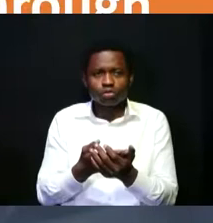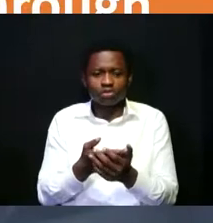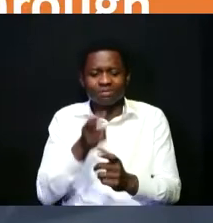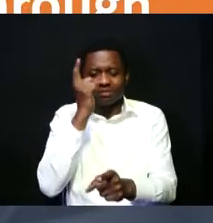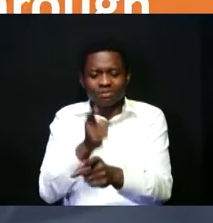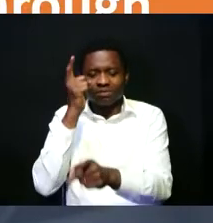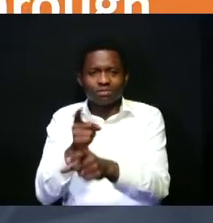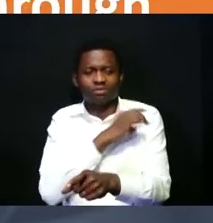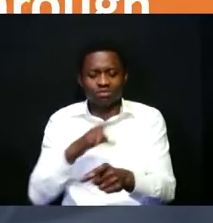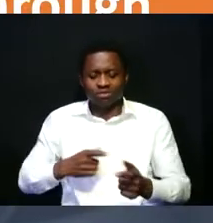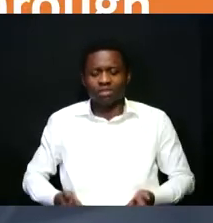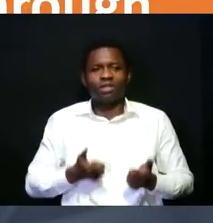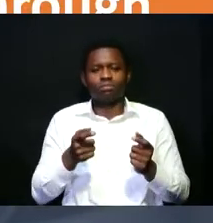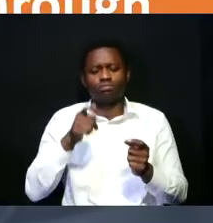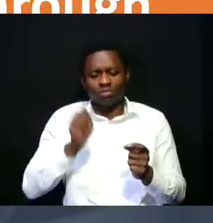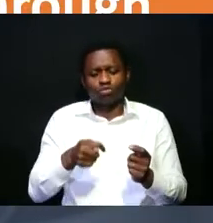achievable. It